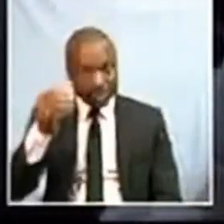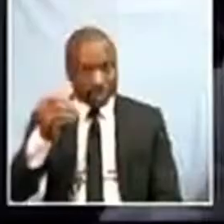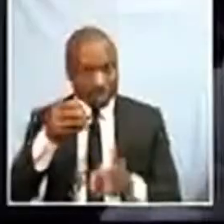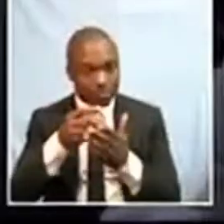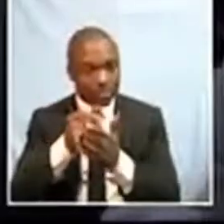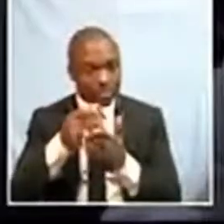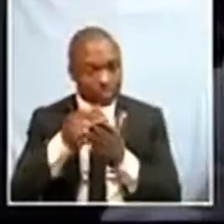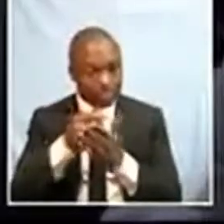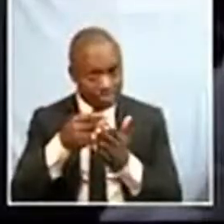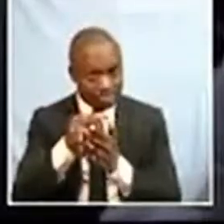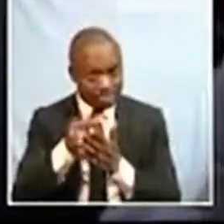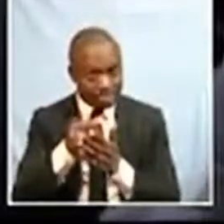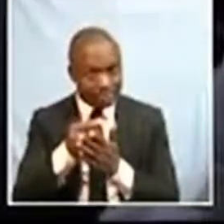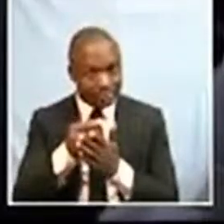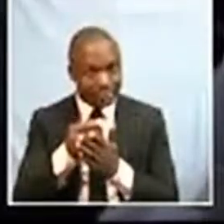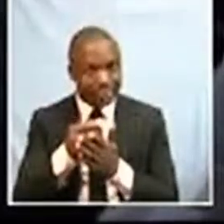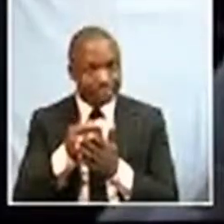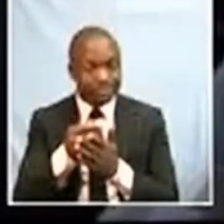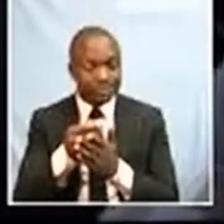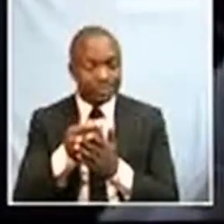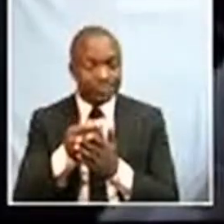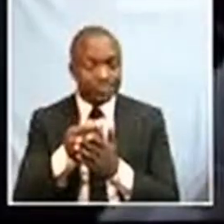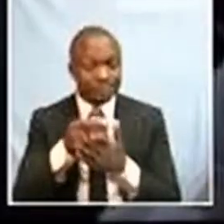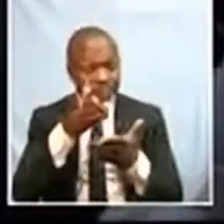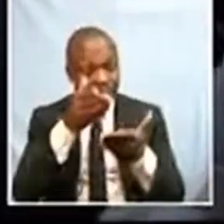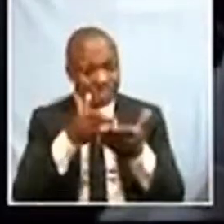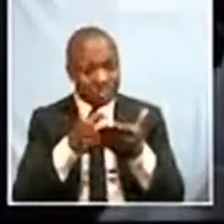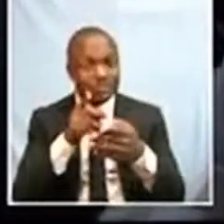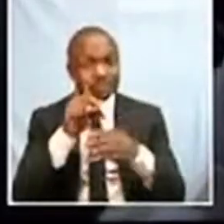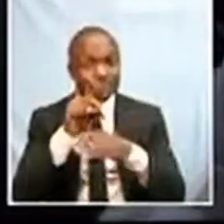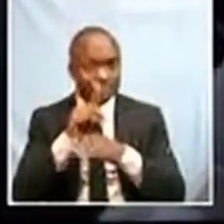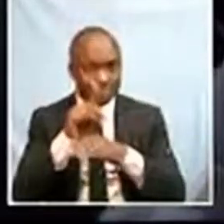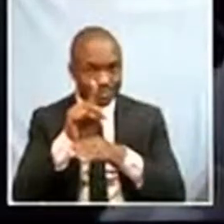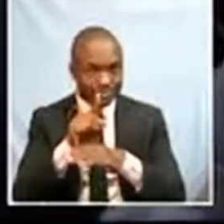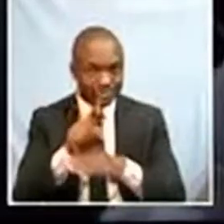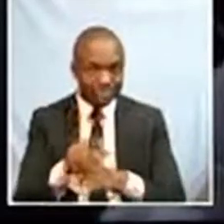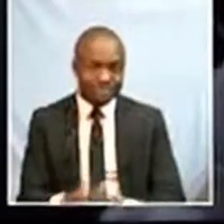financial obligation to this project.